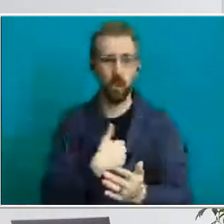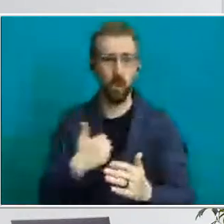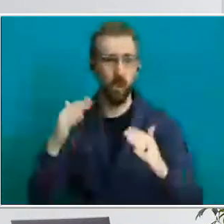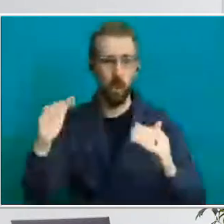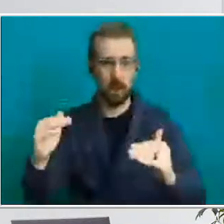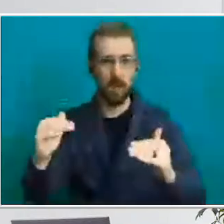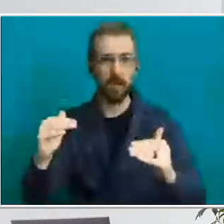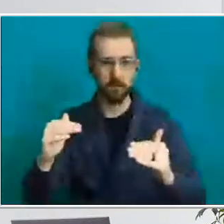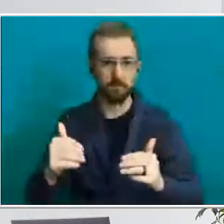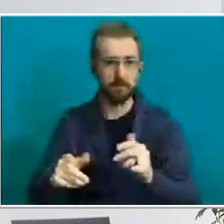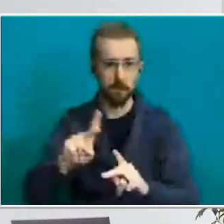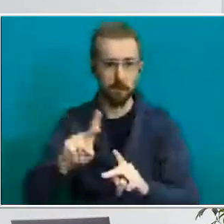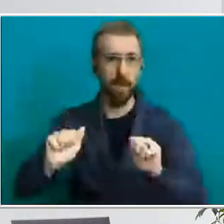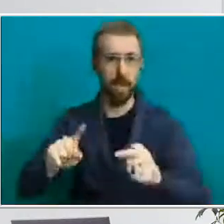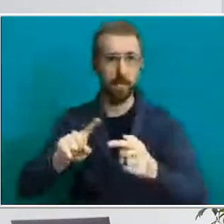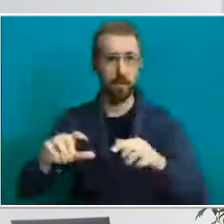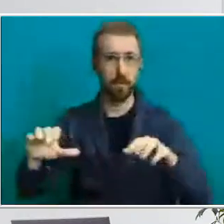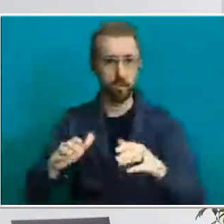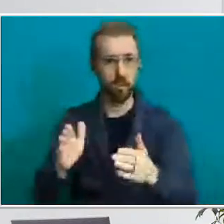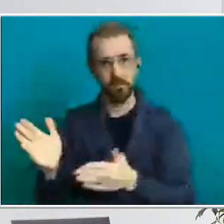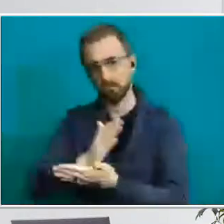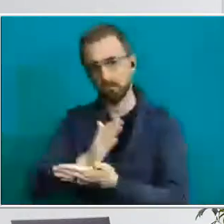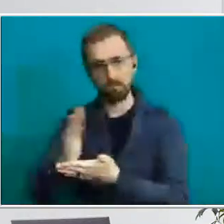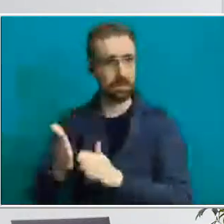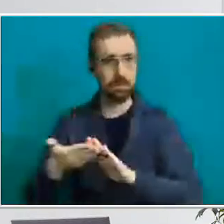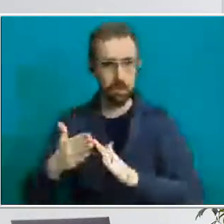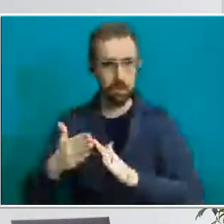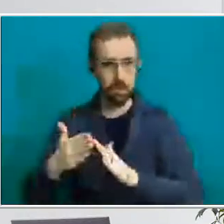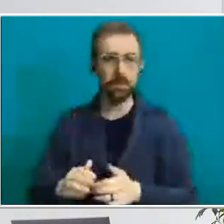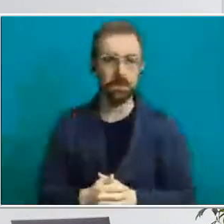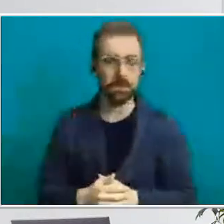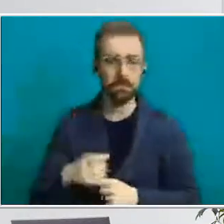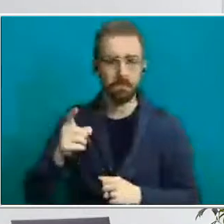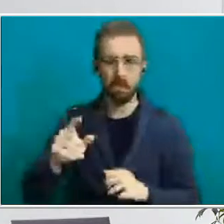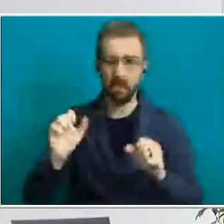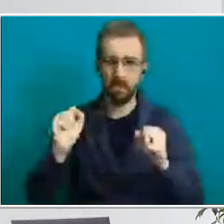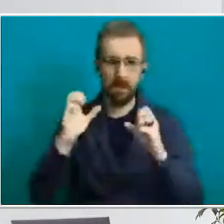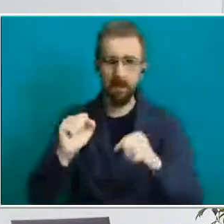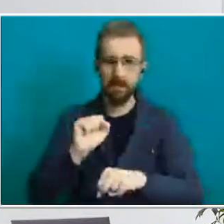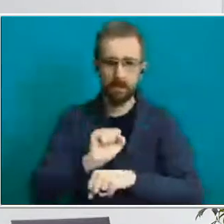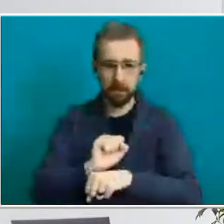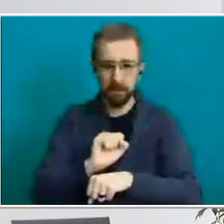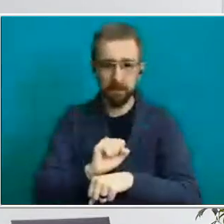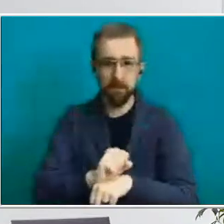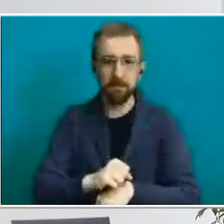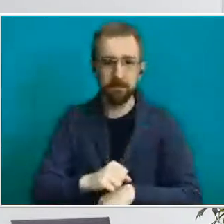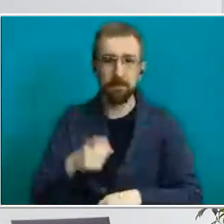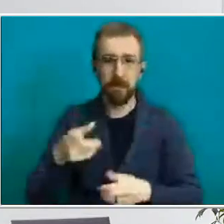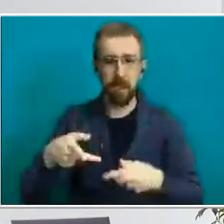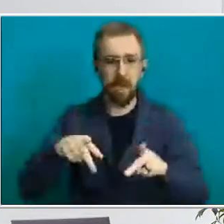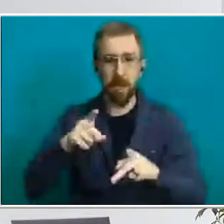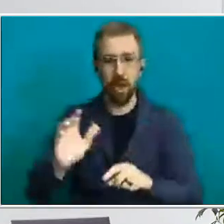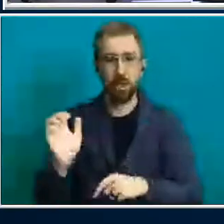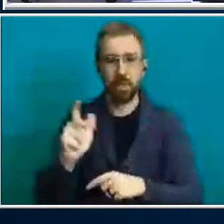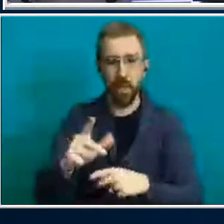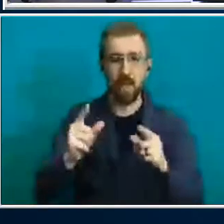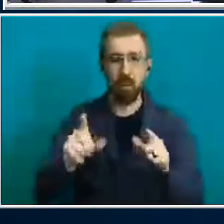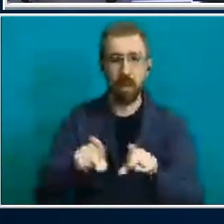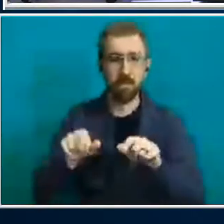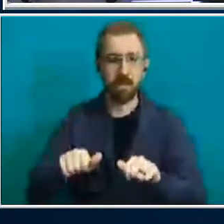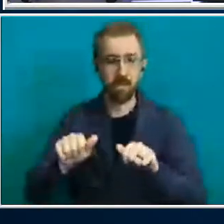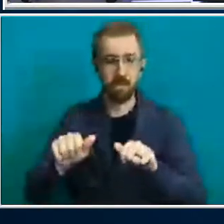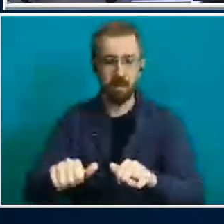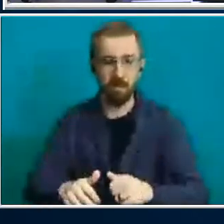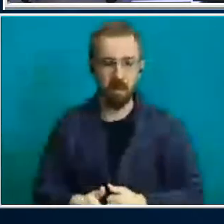people are able to do throughout the community. But I think they did an amazing job, and they allowed her to get back as quick as she could.